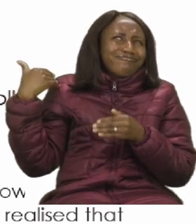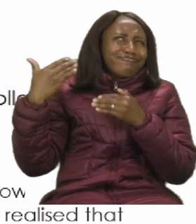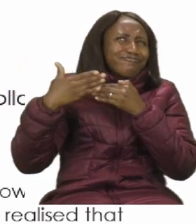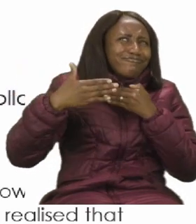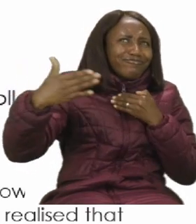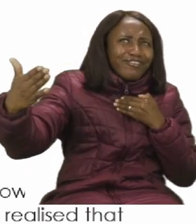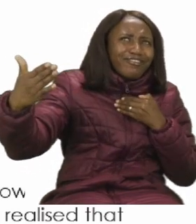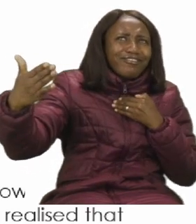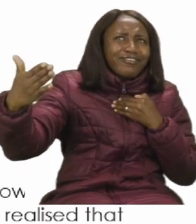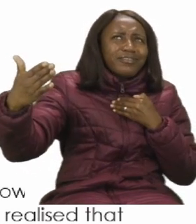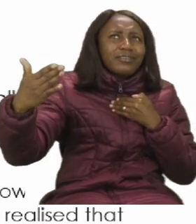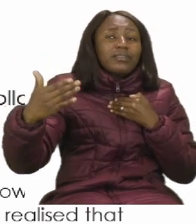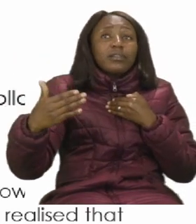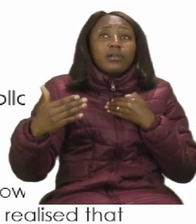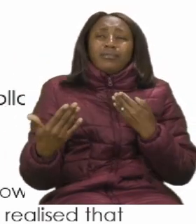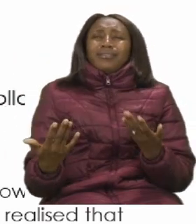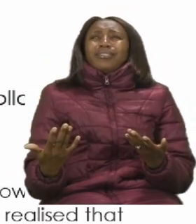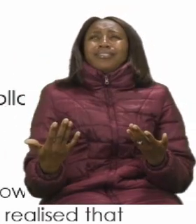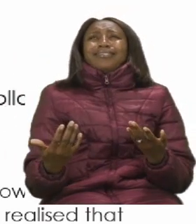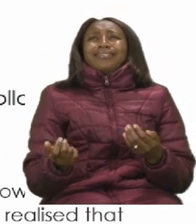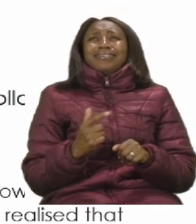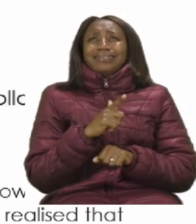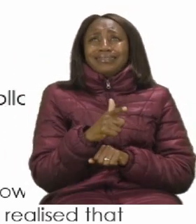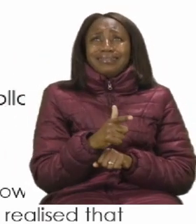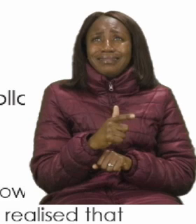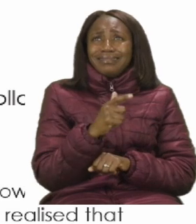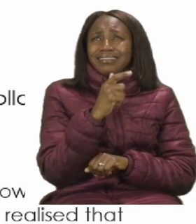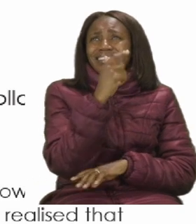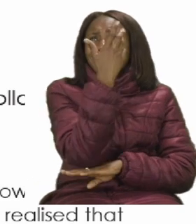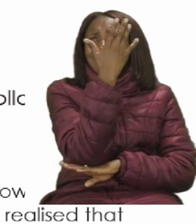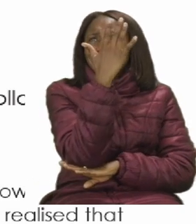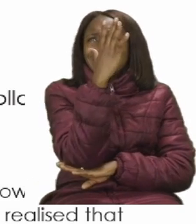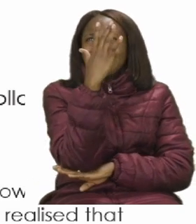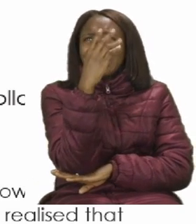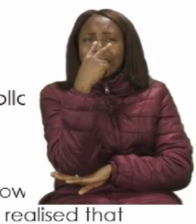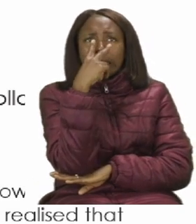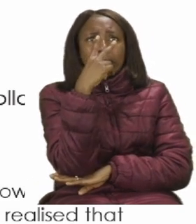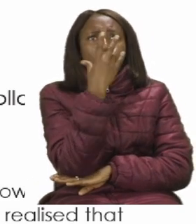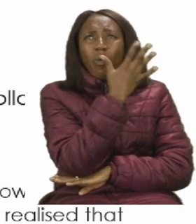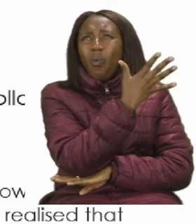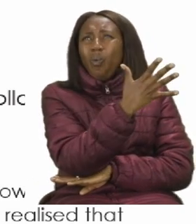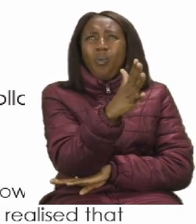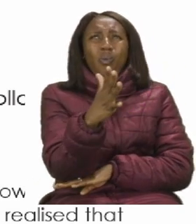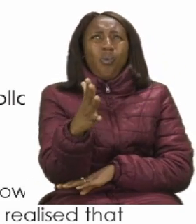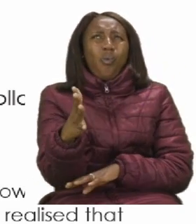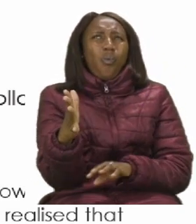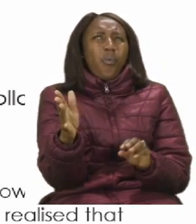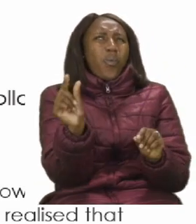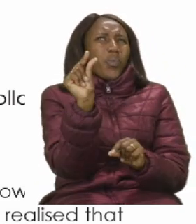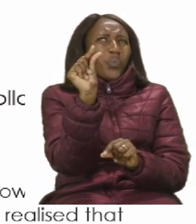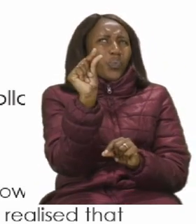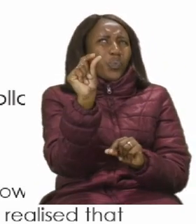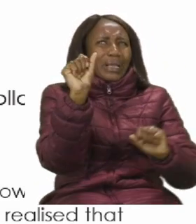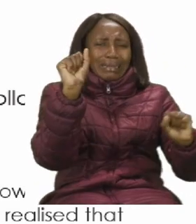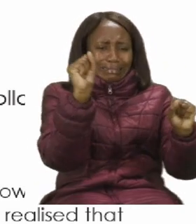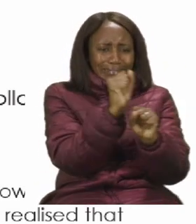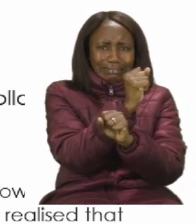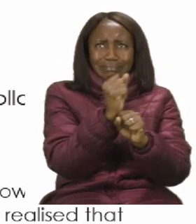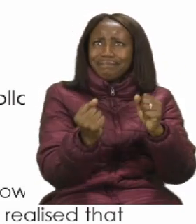The tree soon realized that there was not very much water to help her grow in this